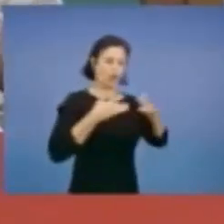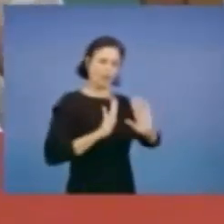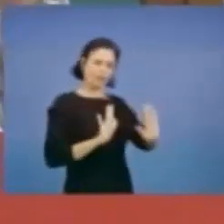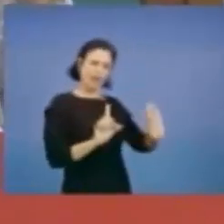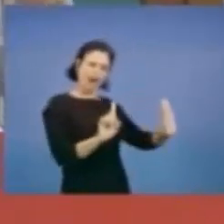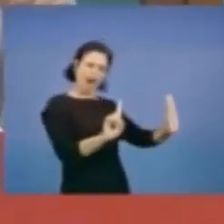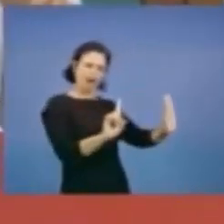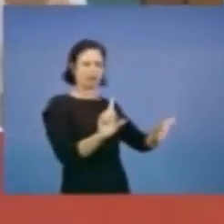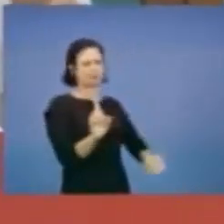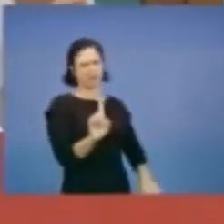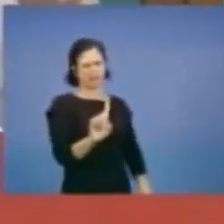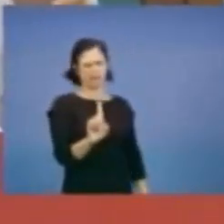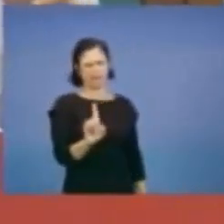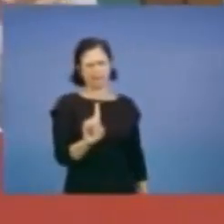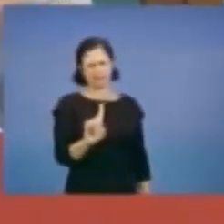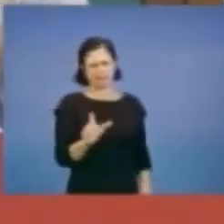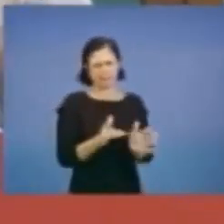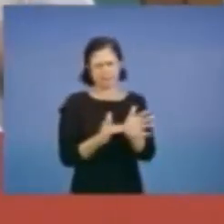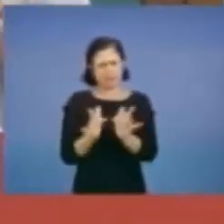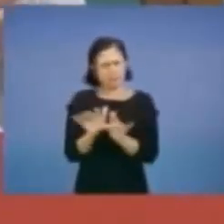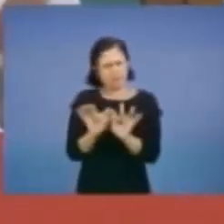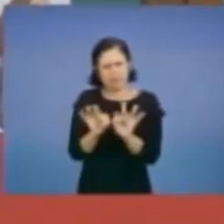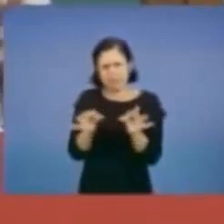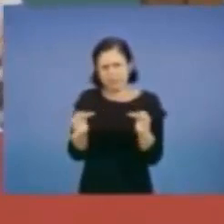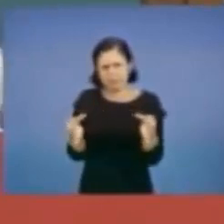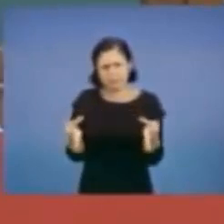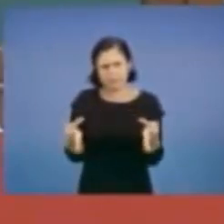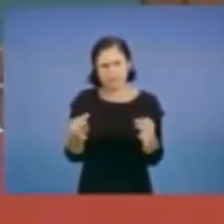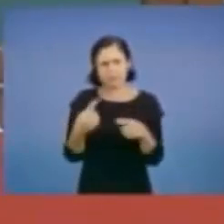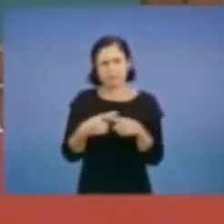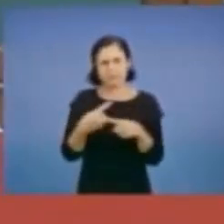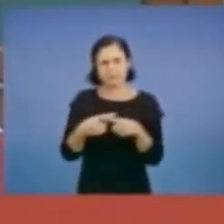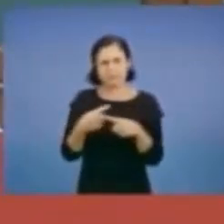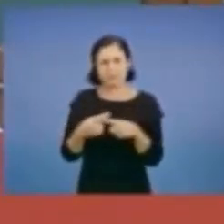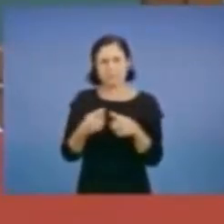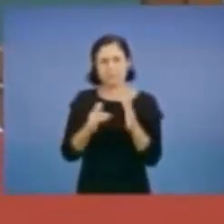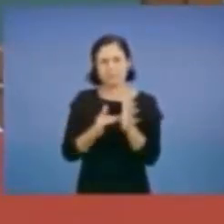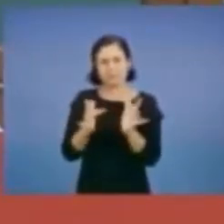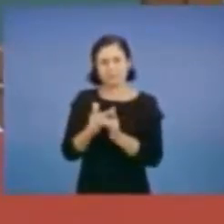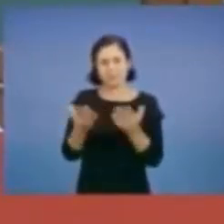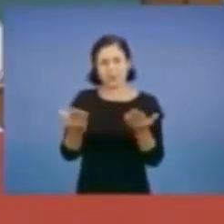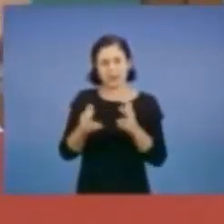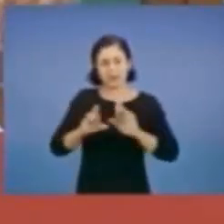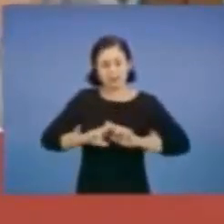now I'm no longer the Jesus that was walking